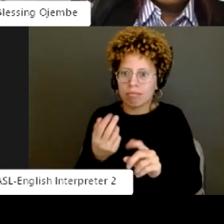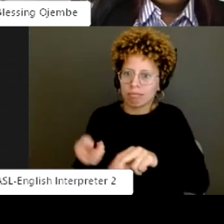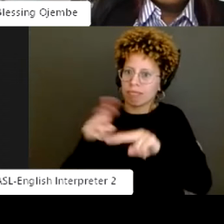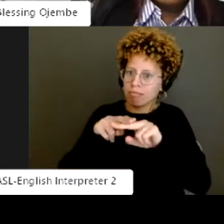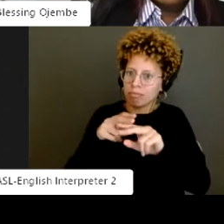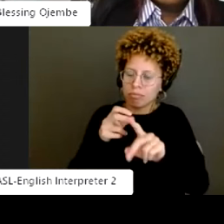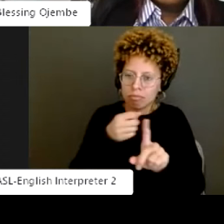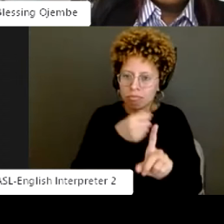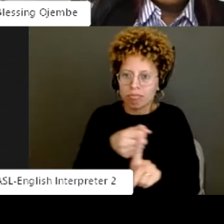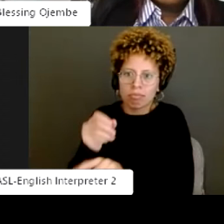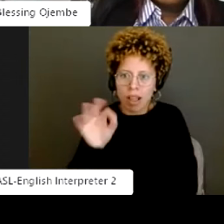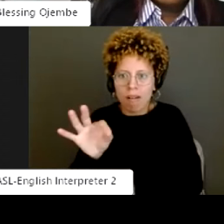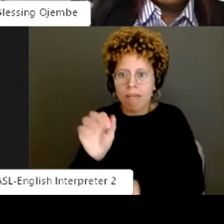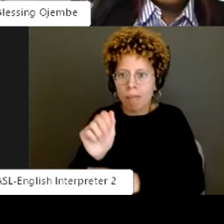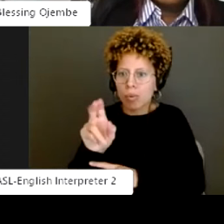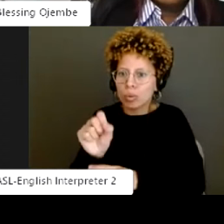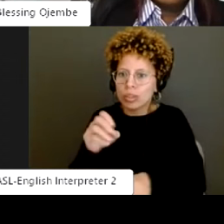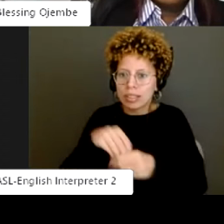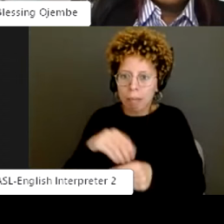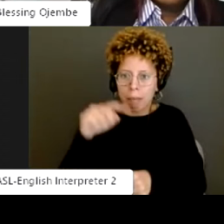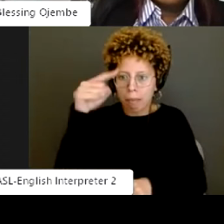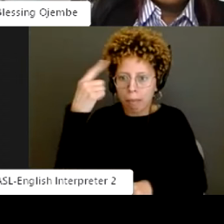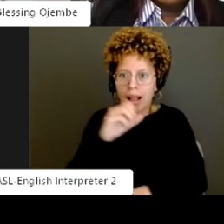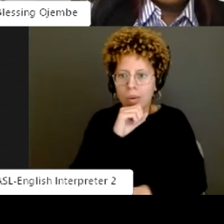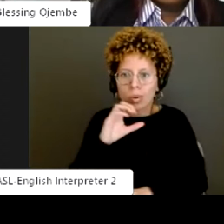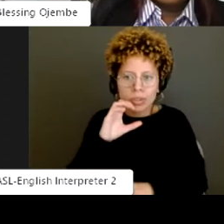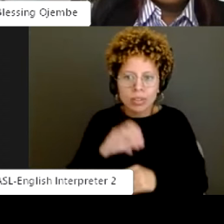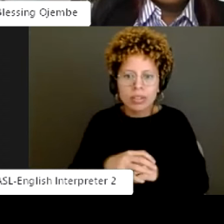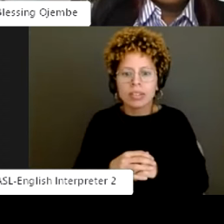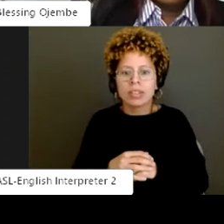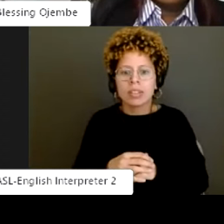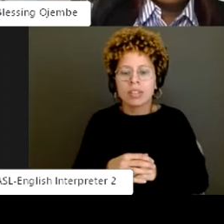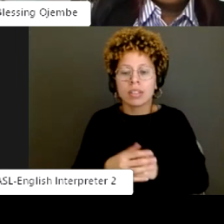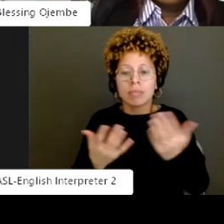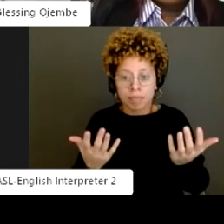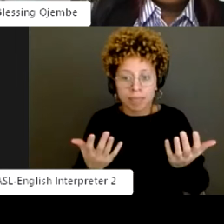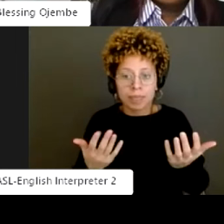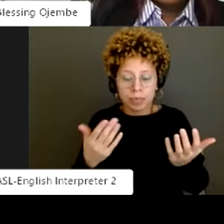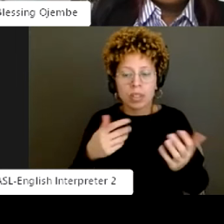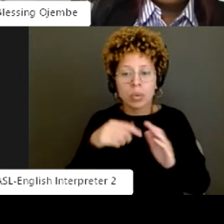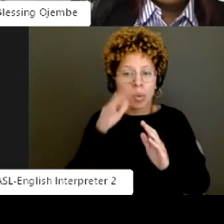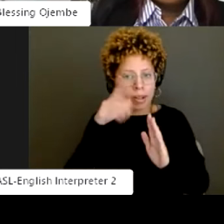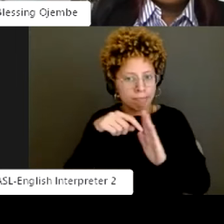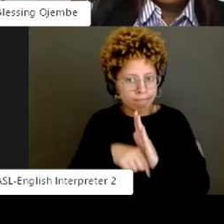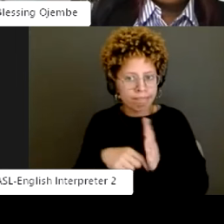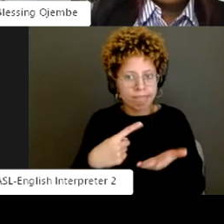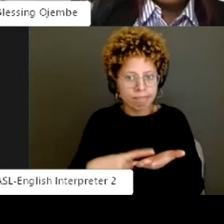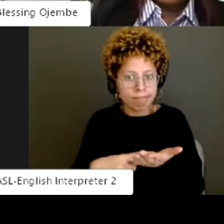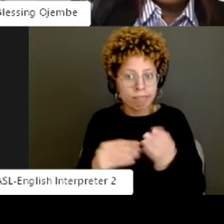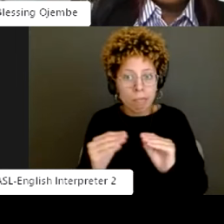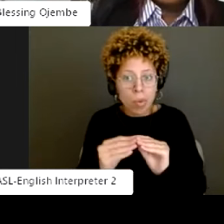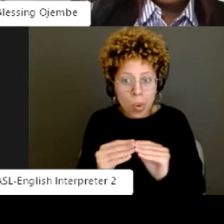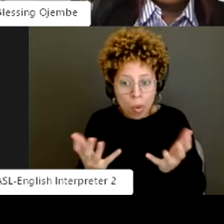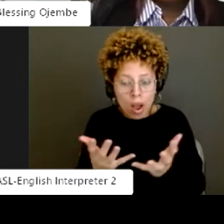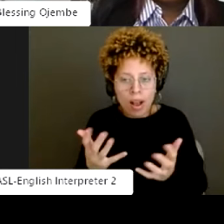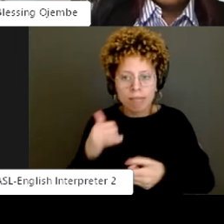older adults. And of specific interest among these factors, we are going to really talk more about it is being